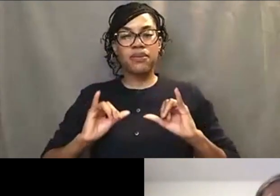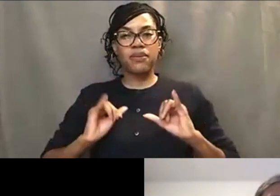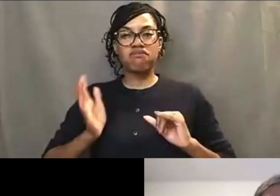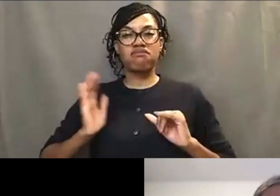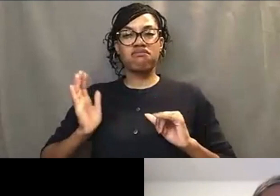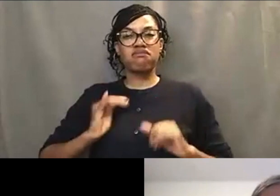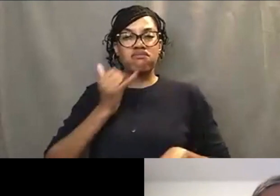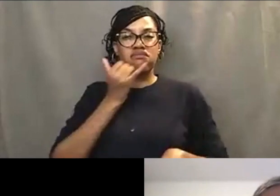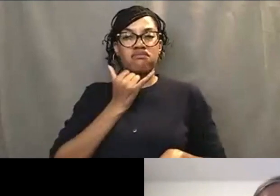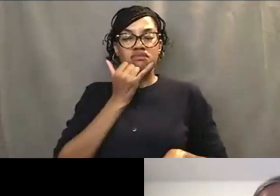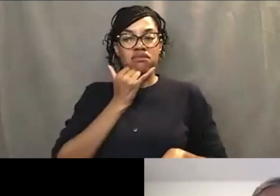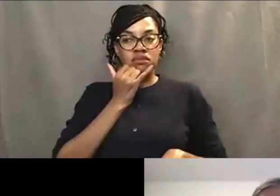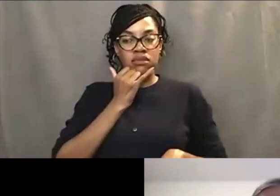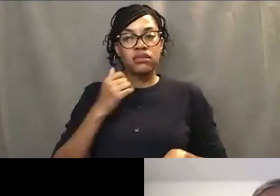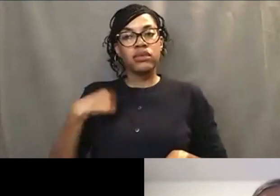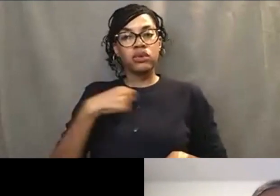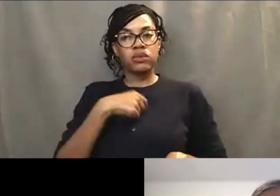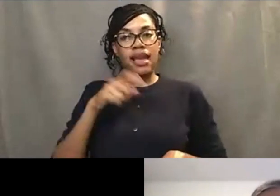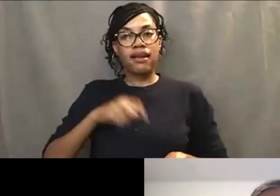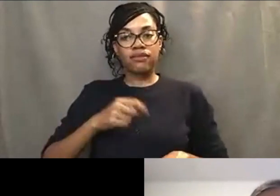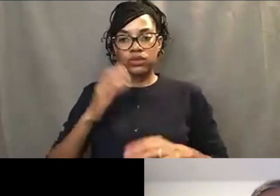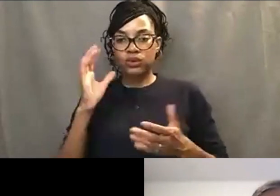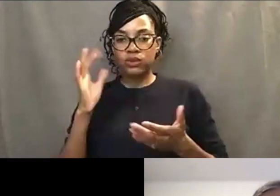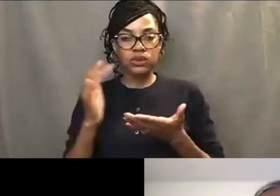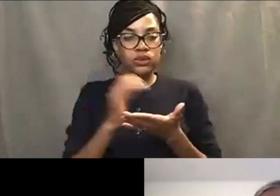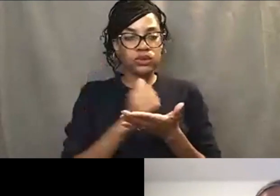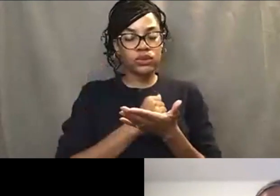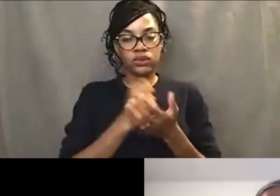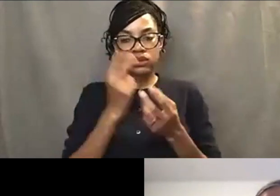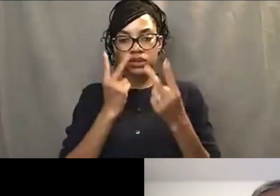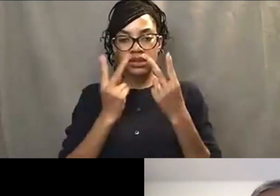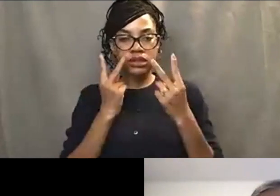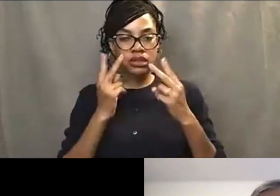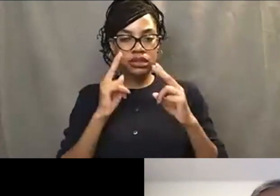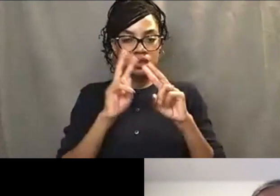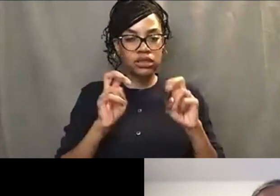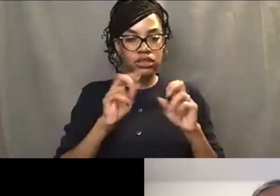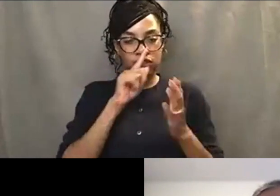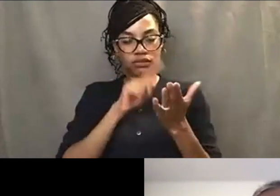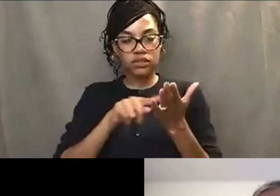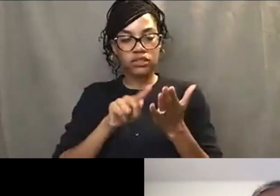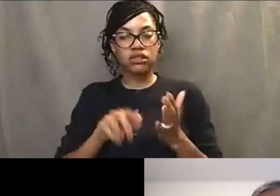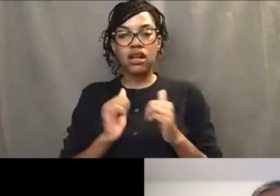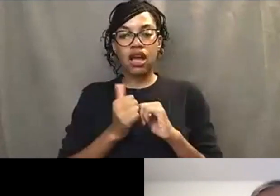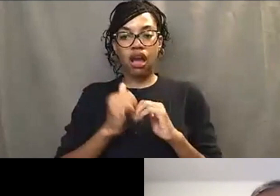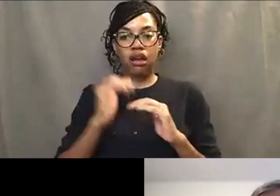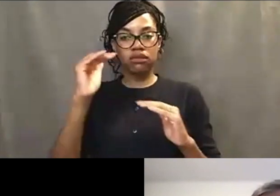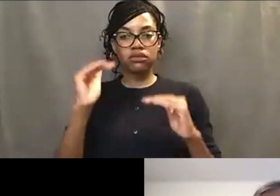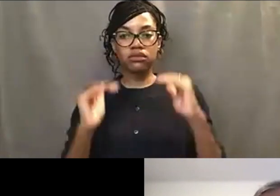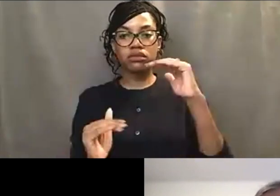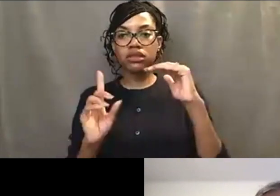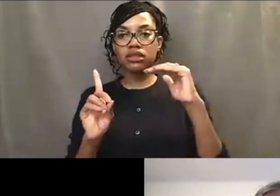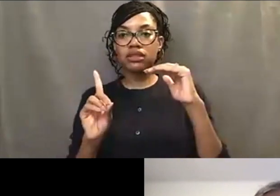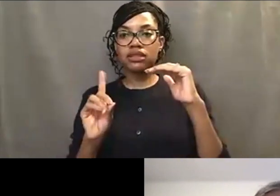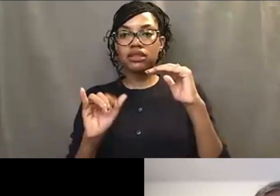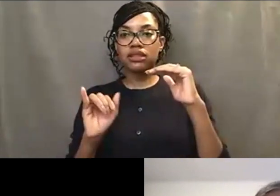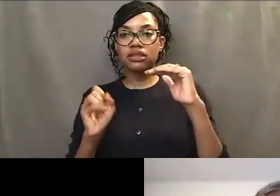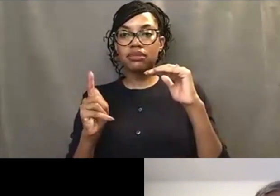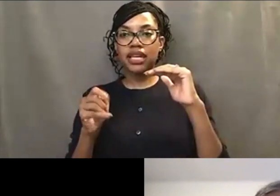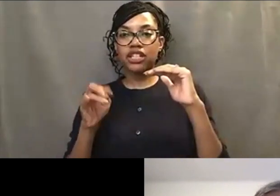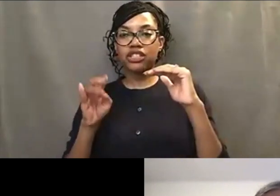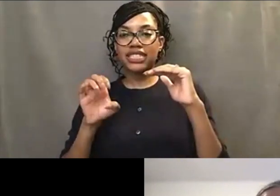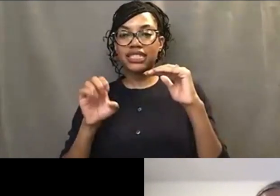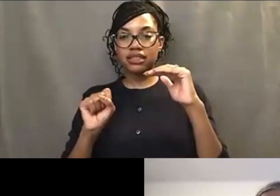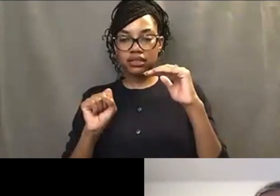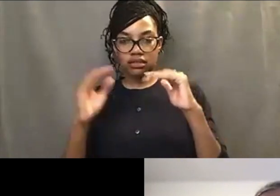how disparities in power and resources made power sharing relationships between the union and grassroots